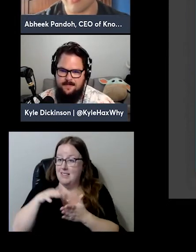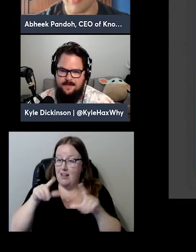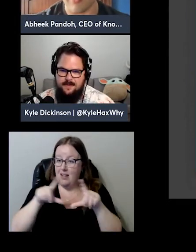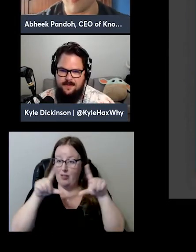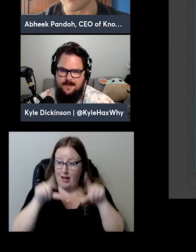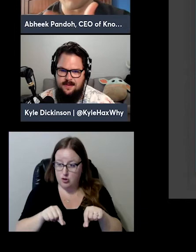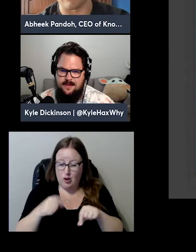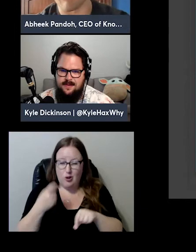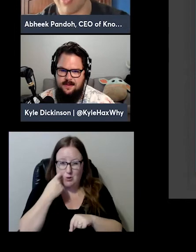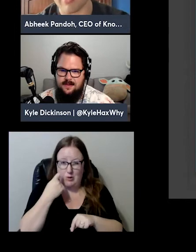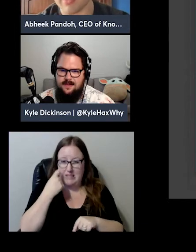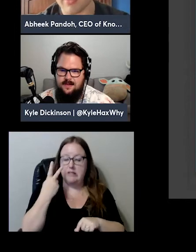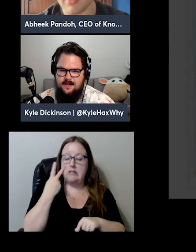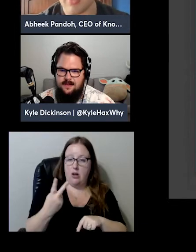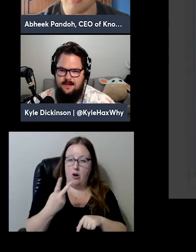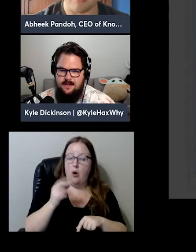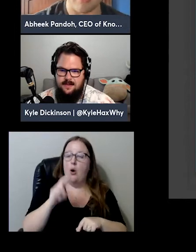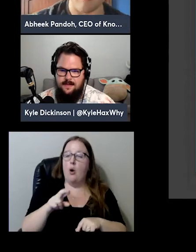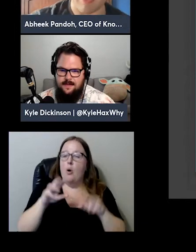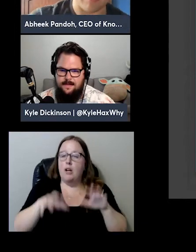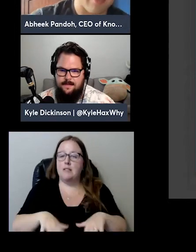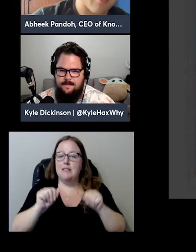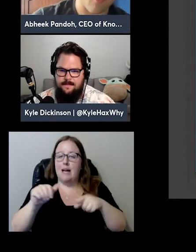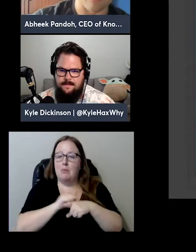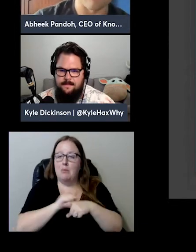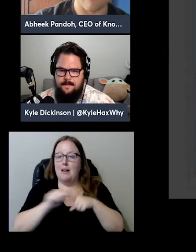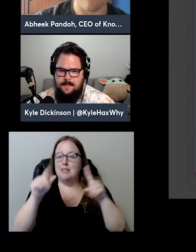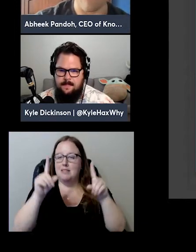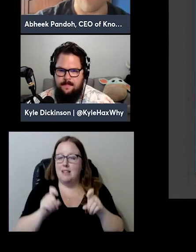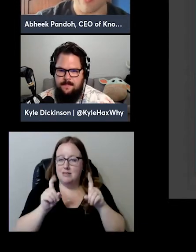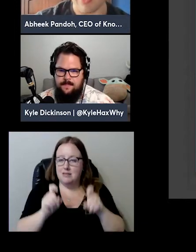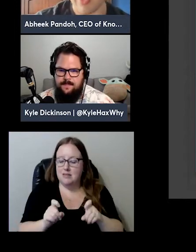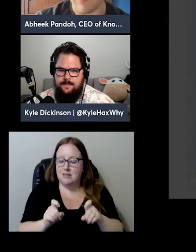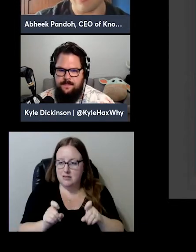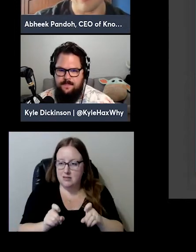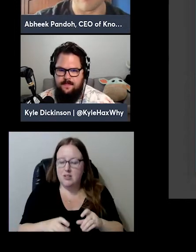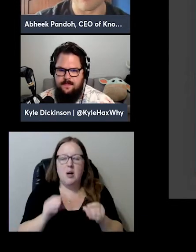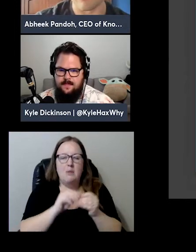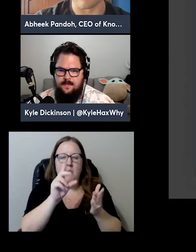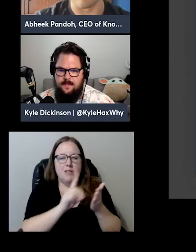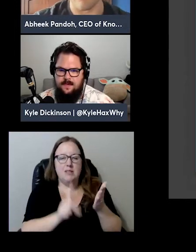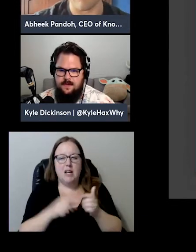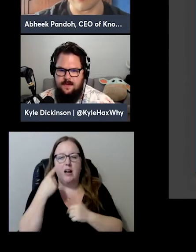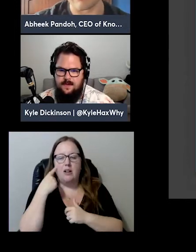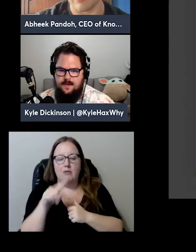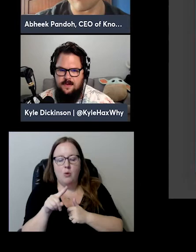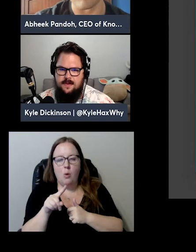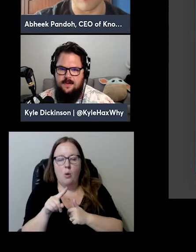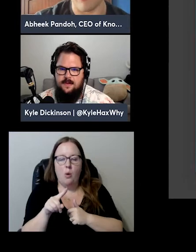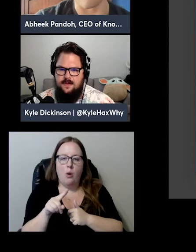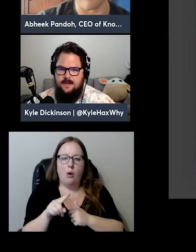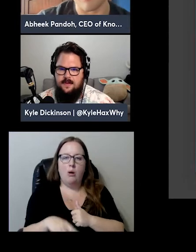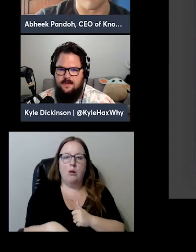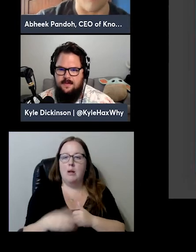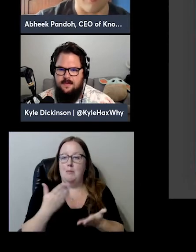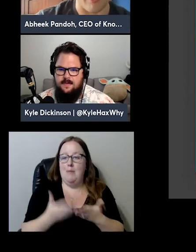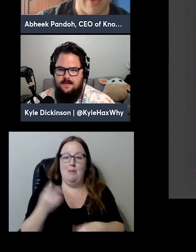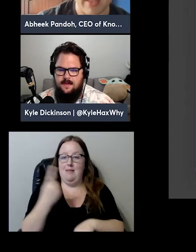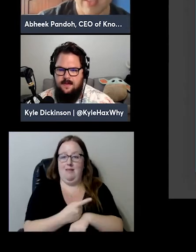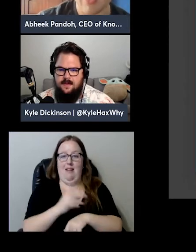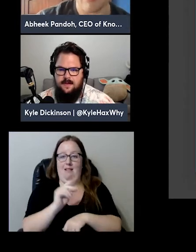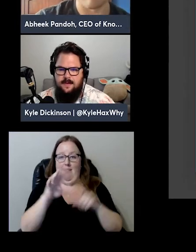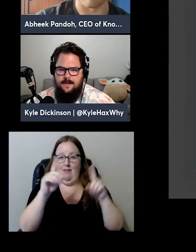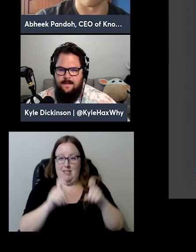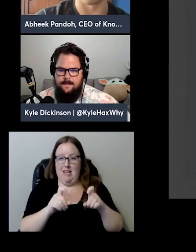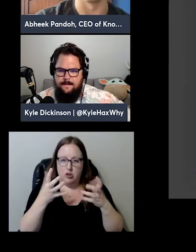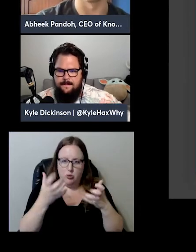got, or you could take a practice test. Practice test more designed for like if you're the day of the exam and you just want to go through the material really